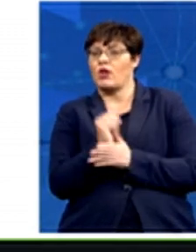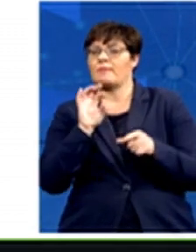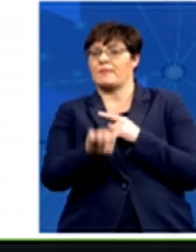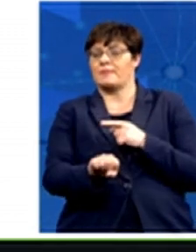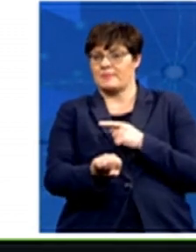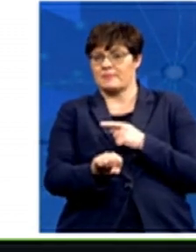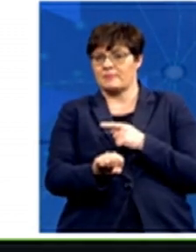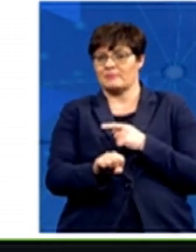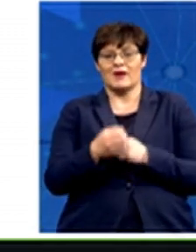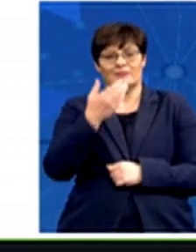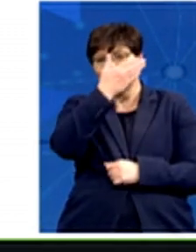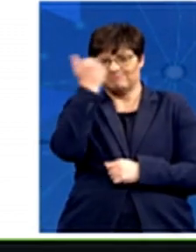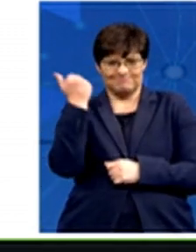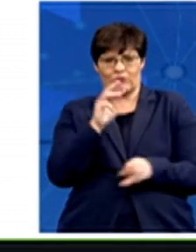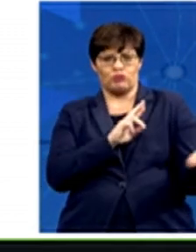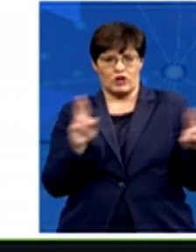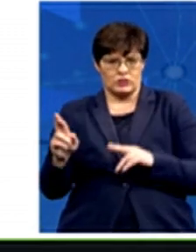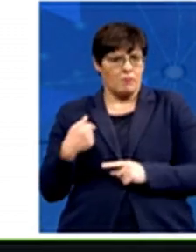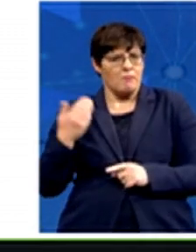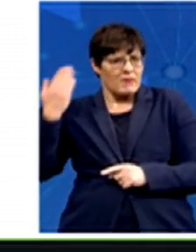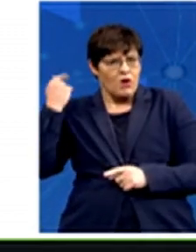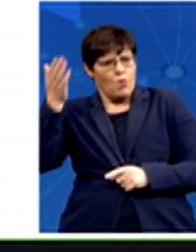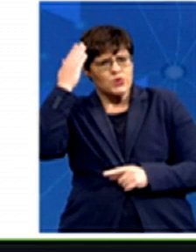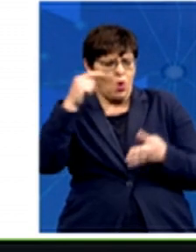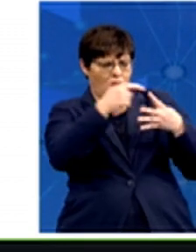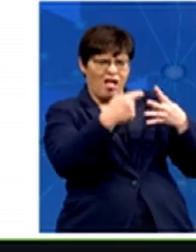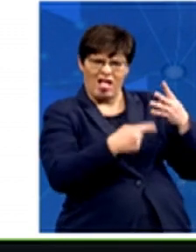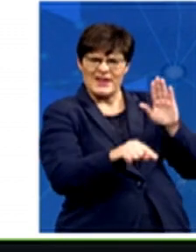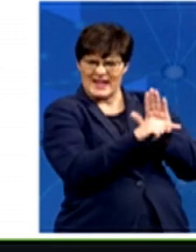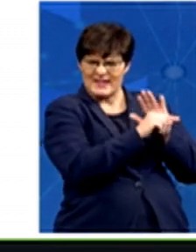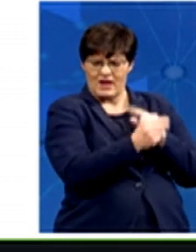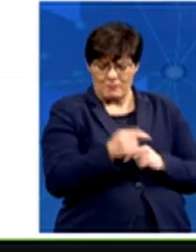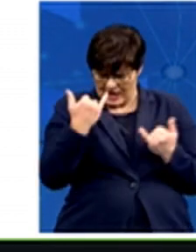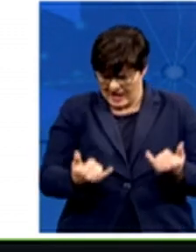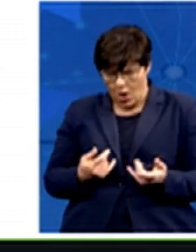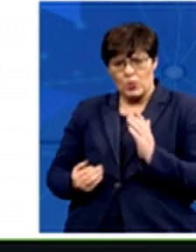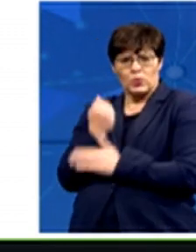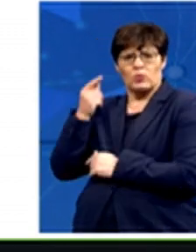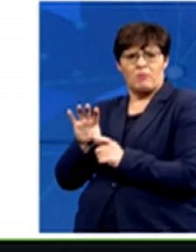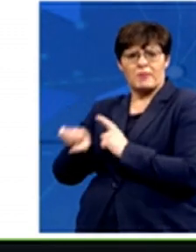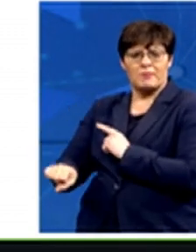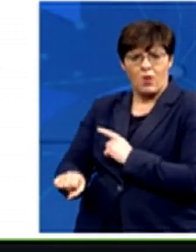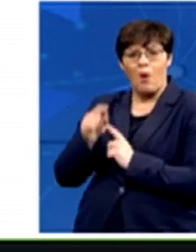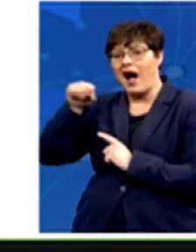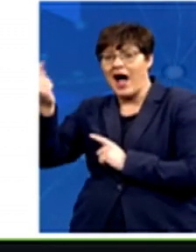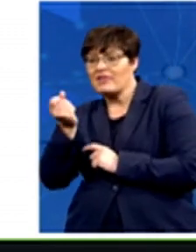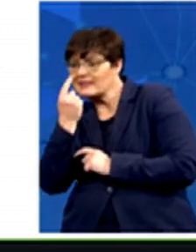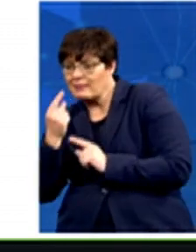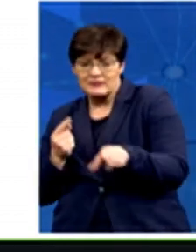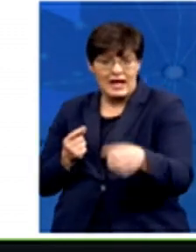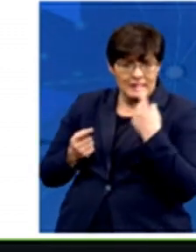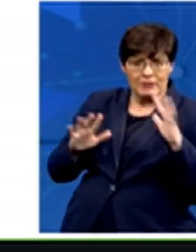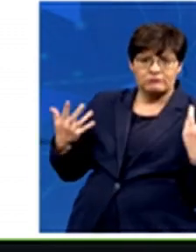reactions or adverse events, and if there's any drug interactions. So that is very important actually, because when we do